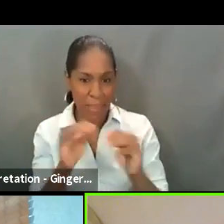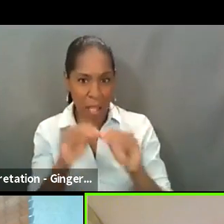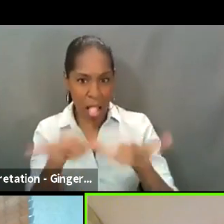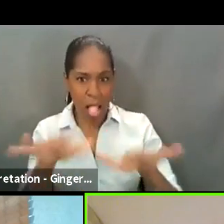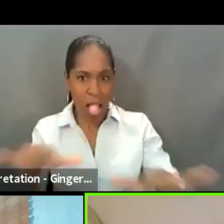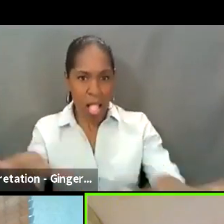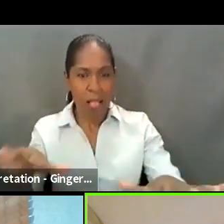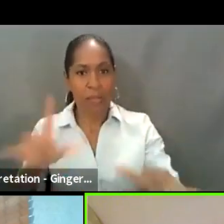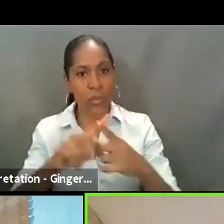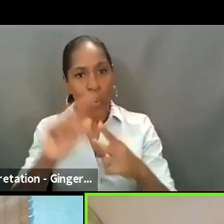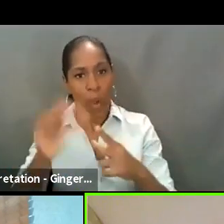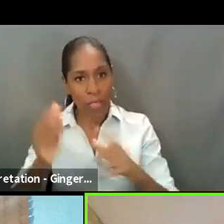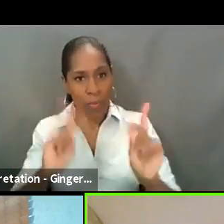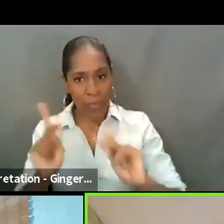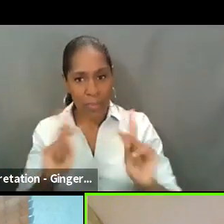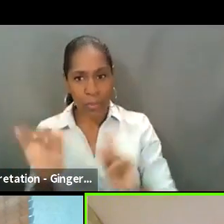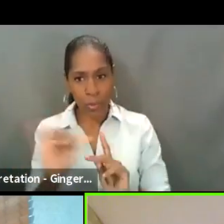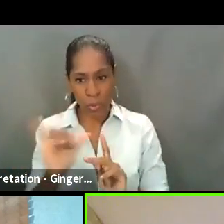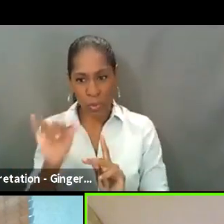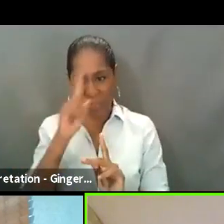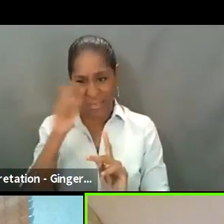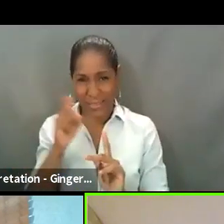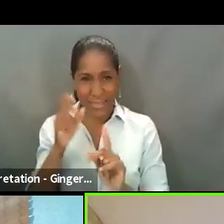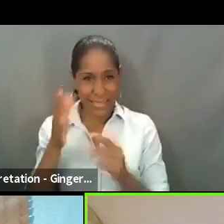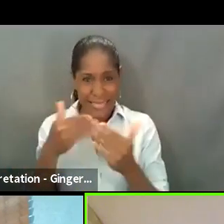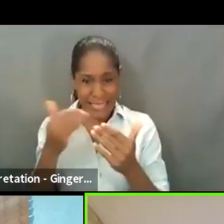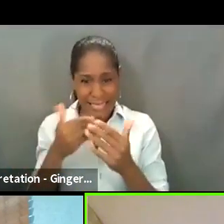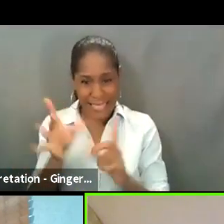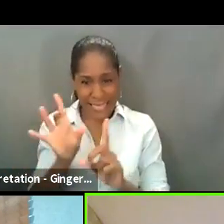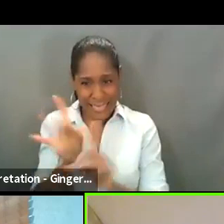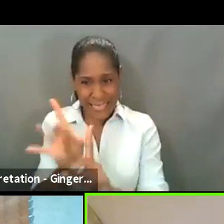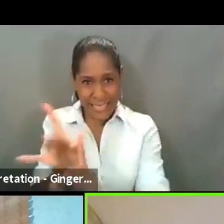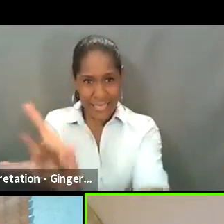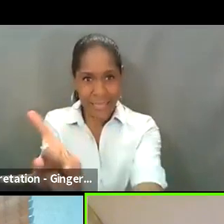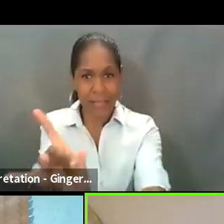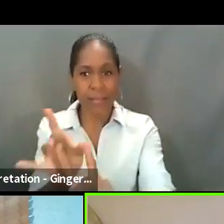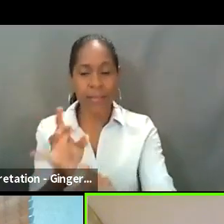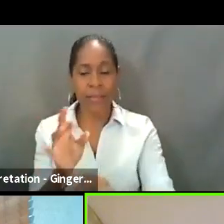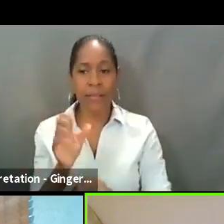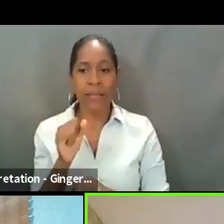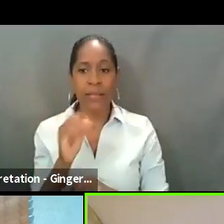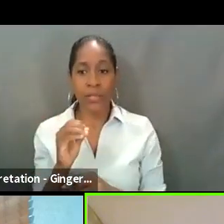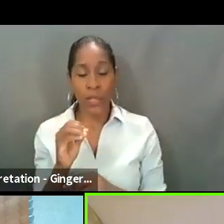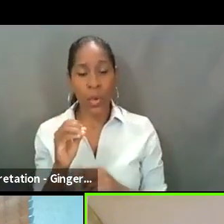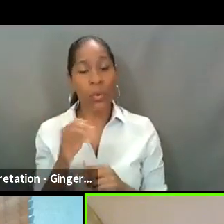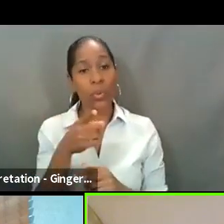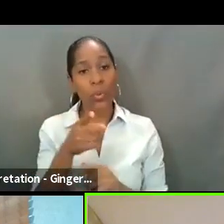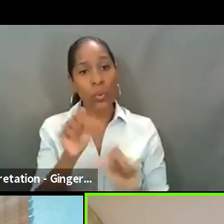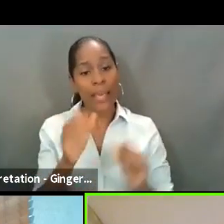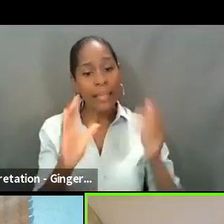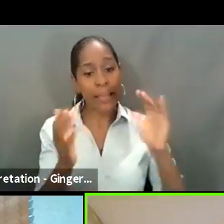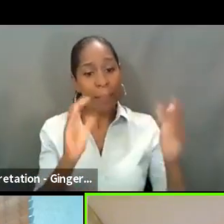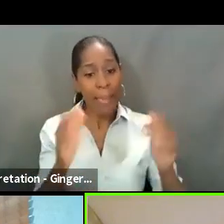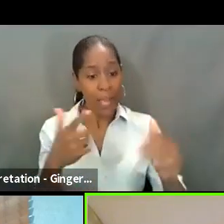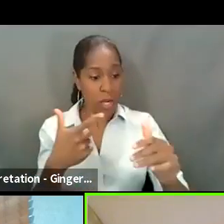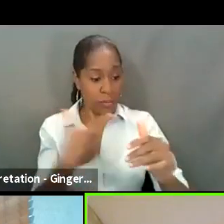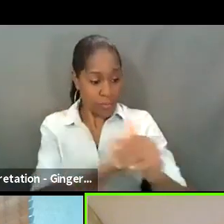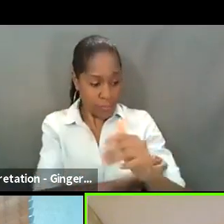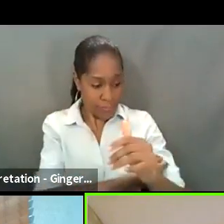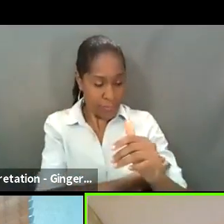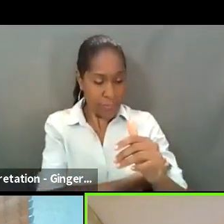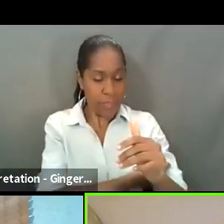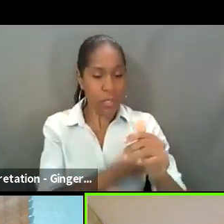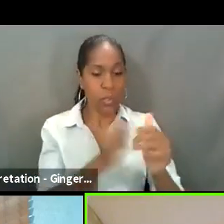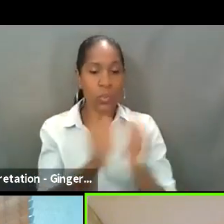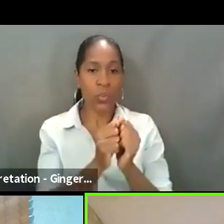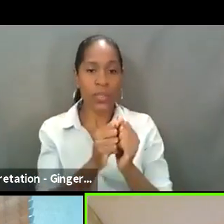so widespread in our community right now. So compare getting the vaccine, I think, with what your risk would be